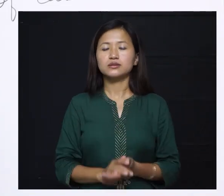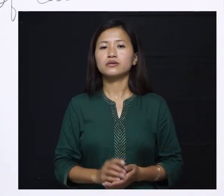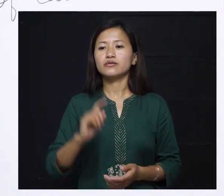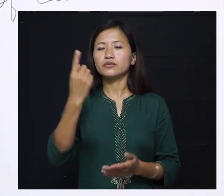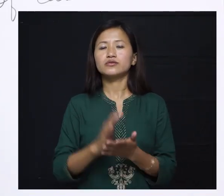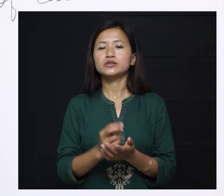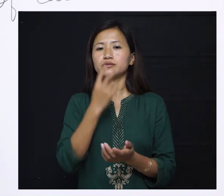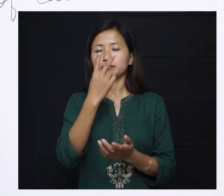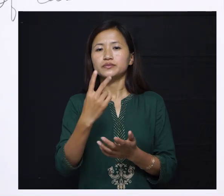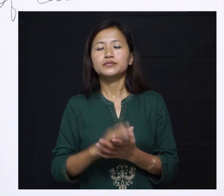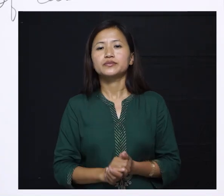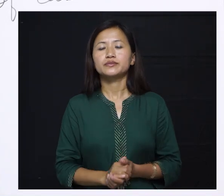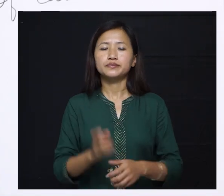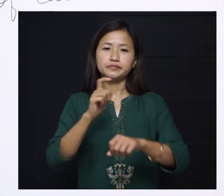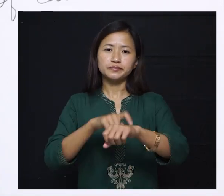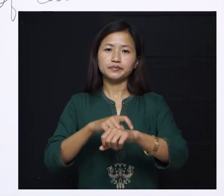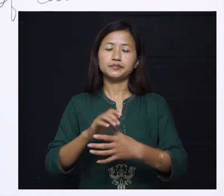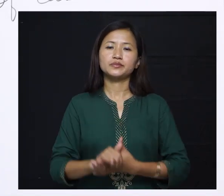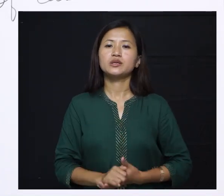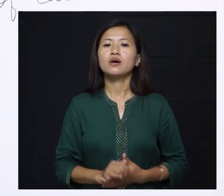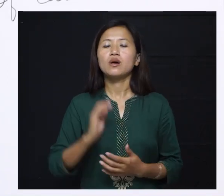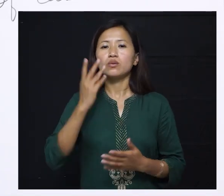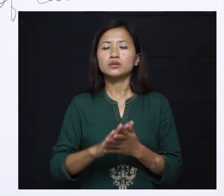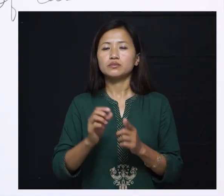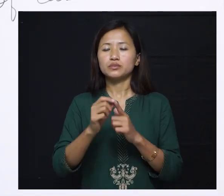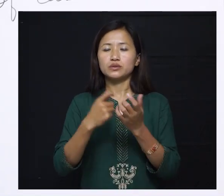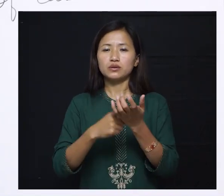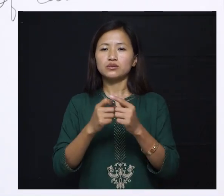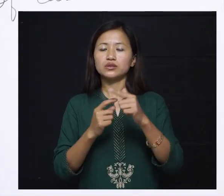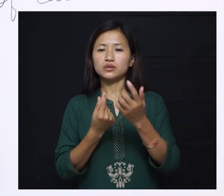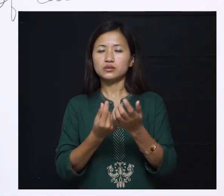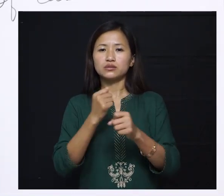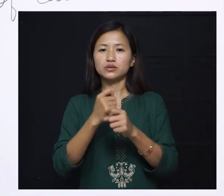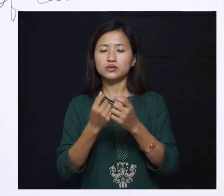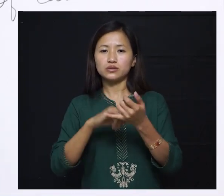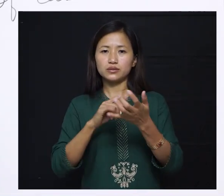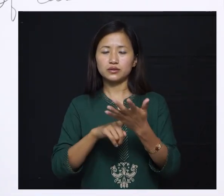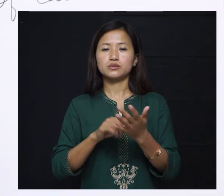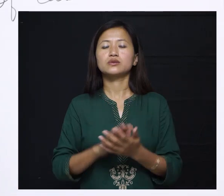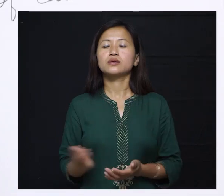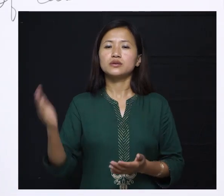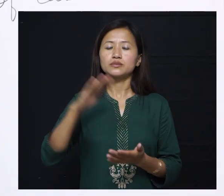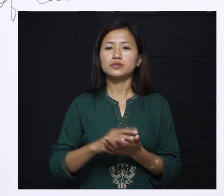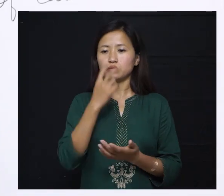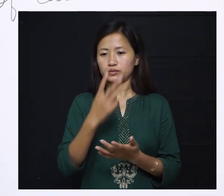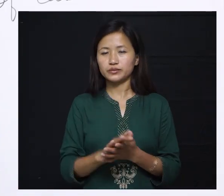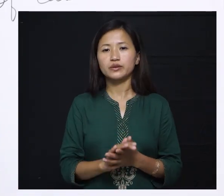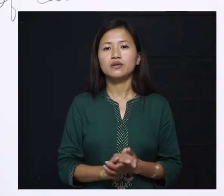visit Surat that time. So when the Portuguese came to Surat, they saw the rich